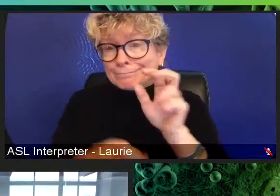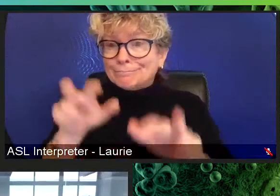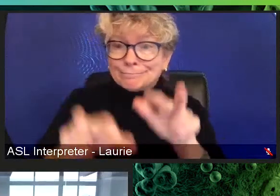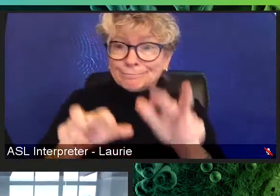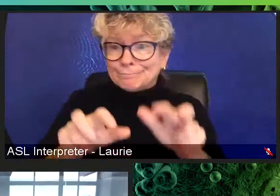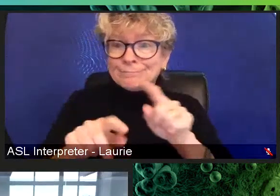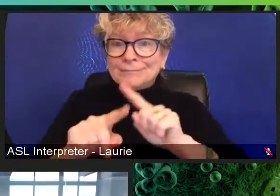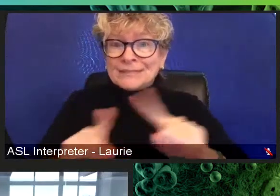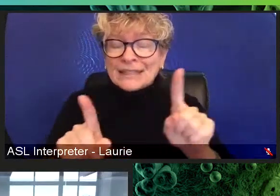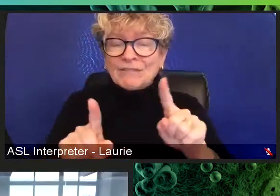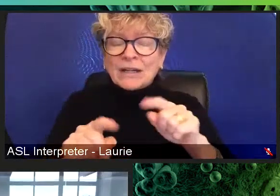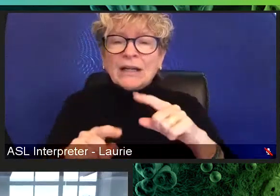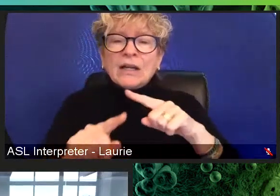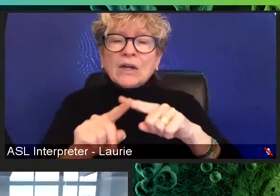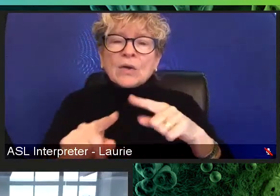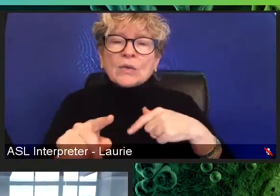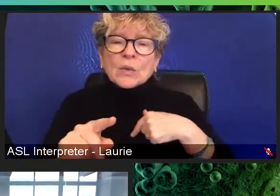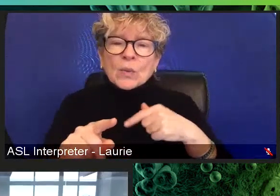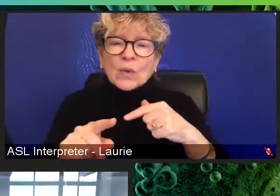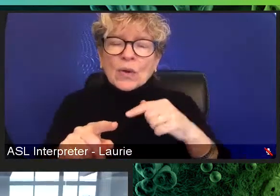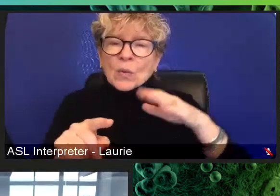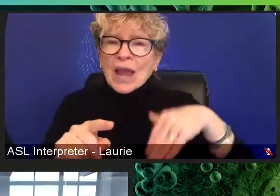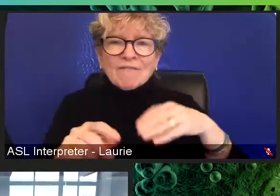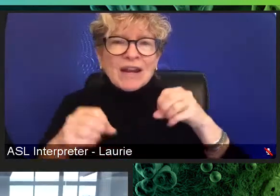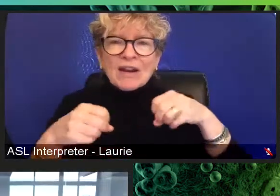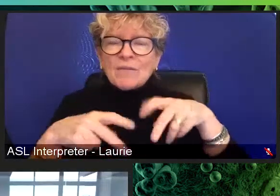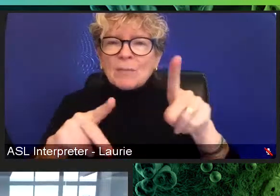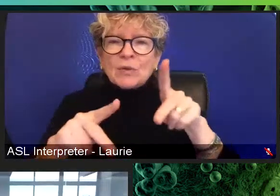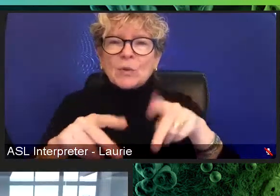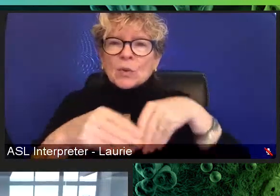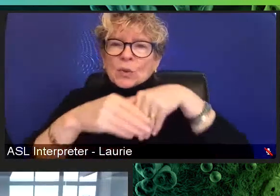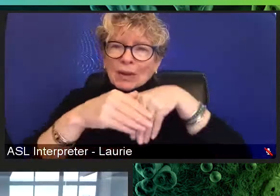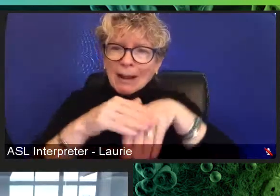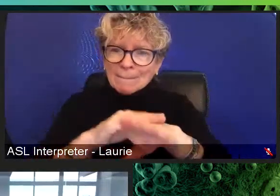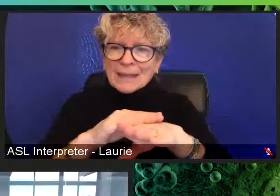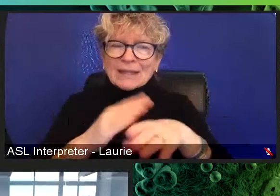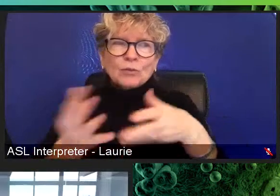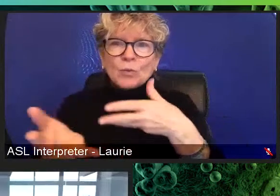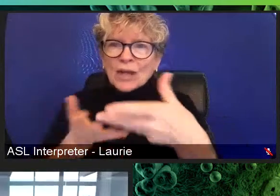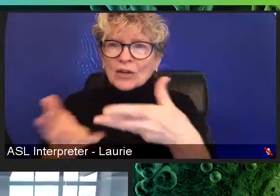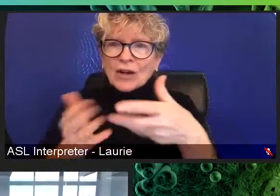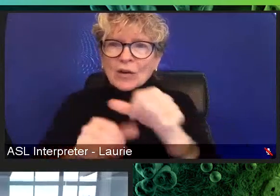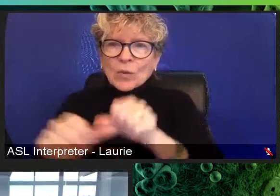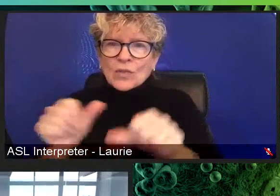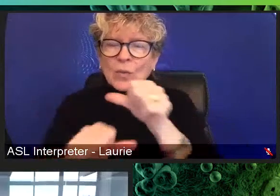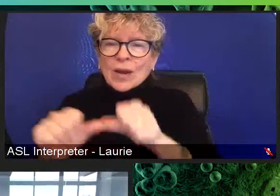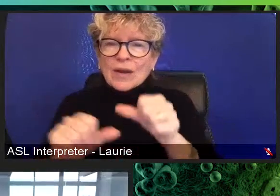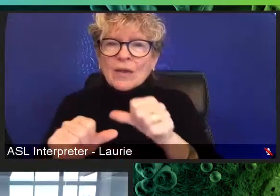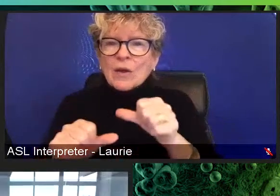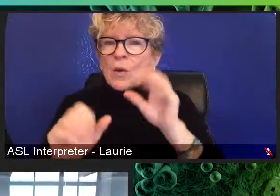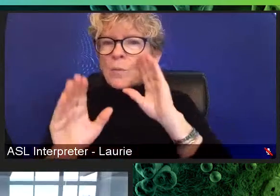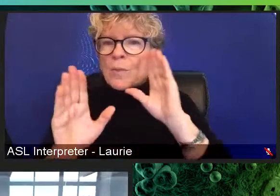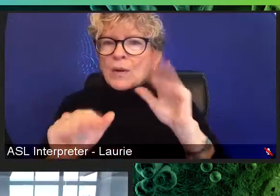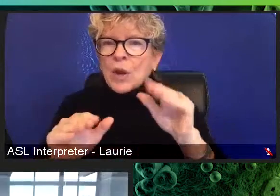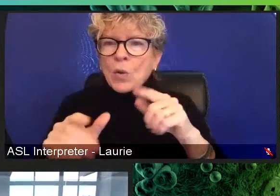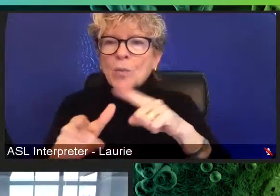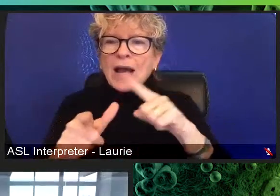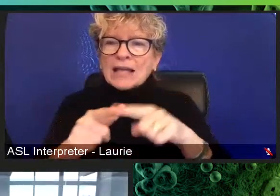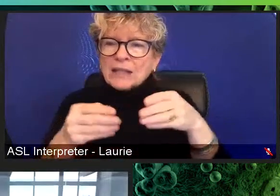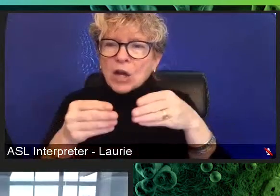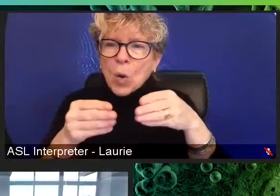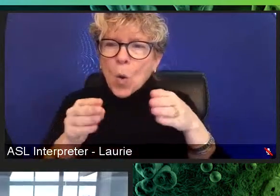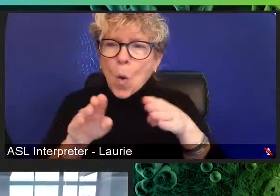lab, and so we haven't had the opportunity to come in and interact as much, but we're hoping that as things sort of relax, that we can do